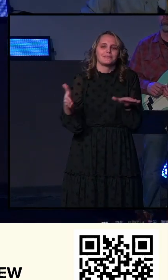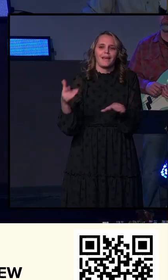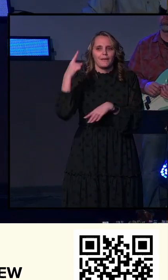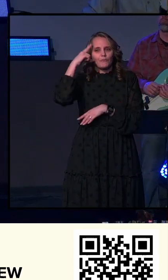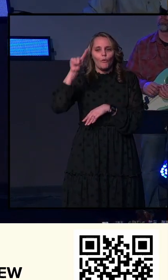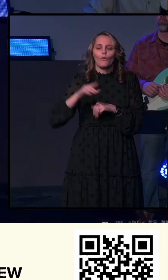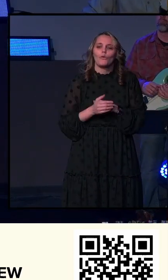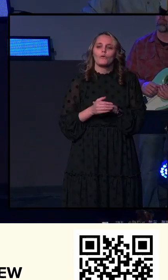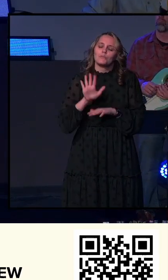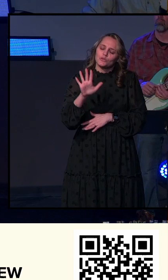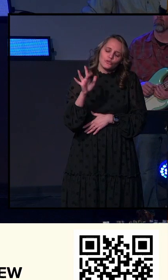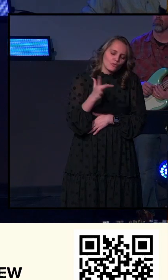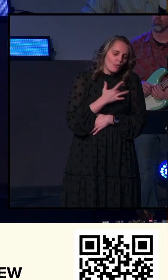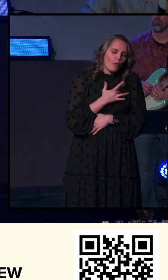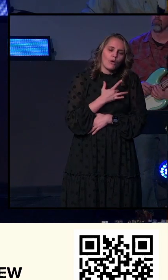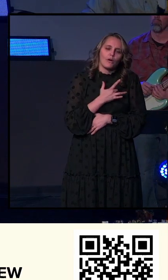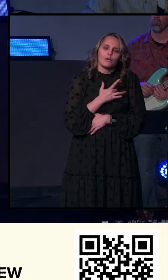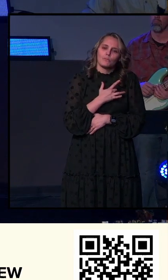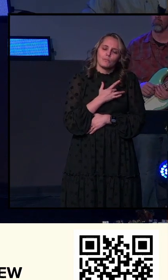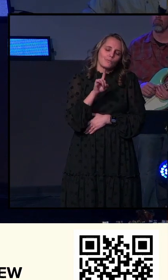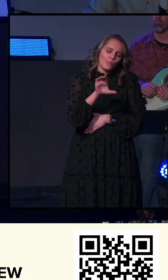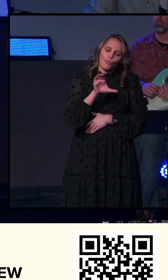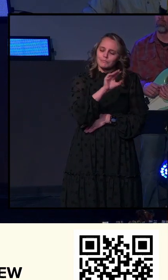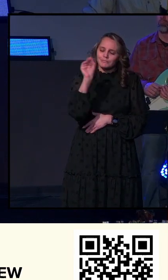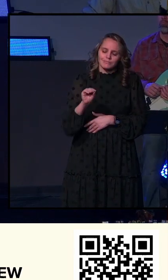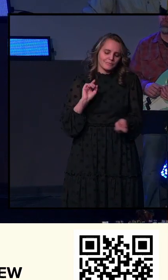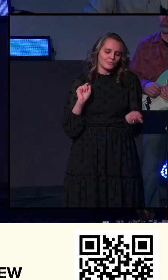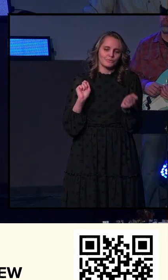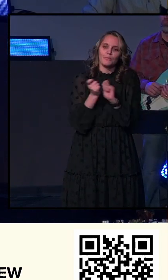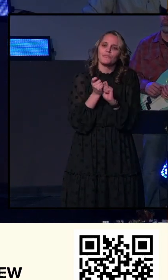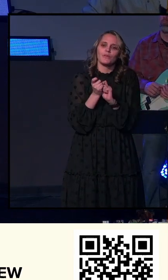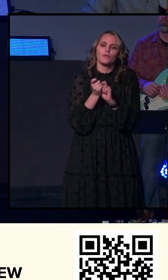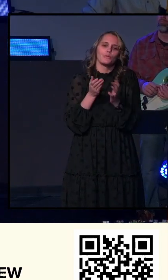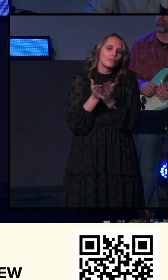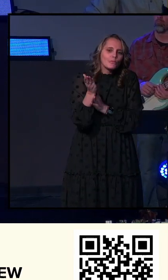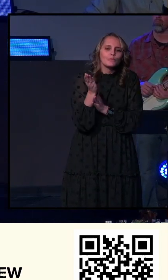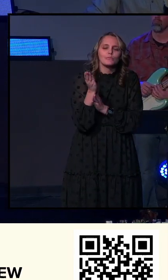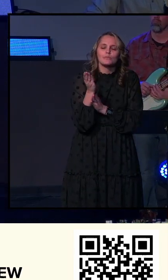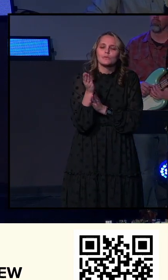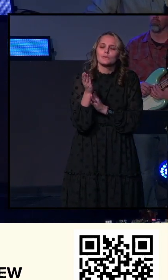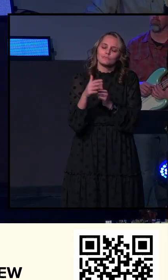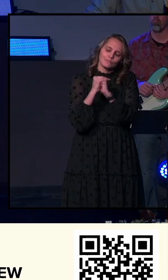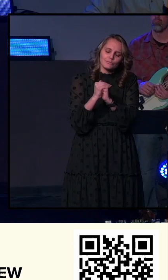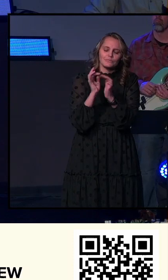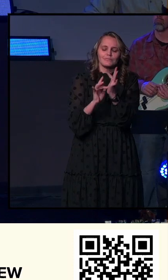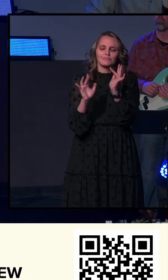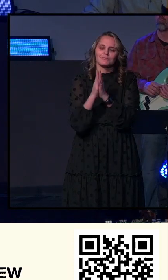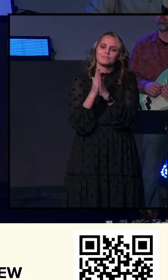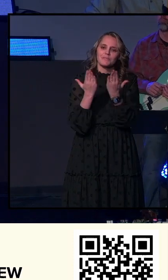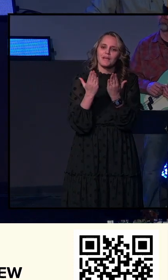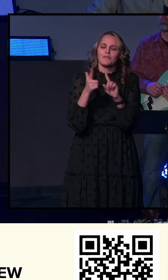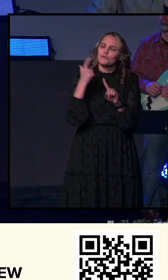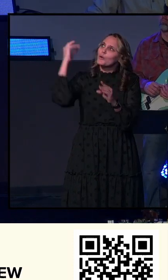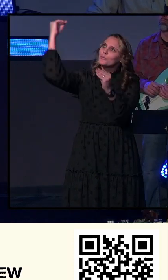your heart be completely transformed by the gospel of grace. May it get down into every part of your life and change